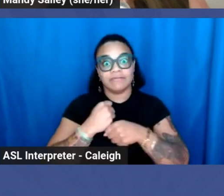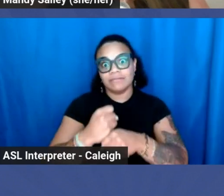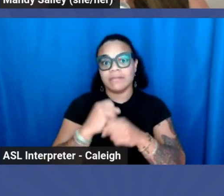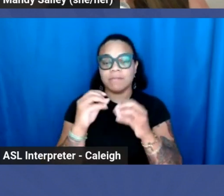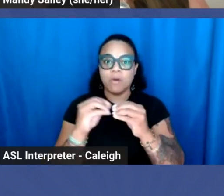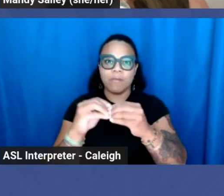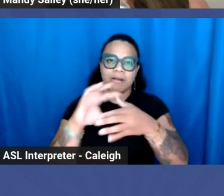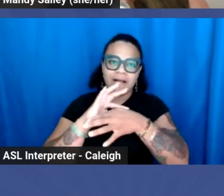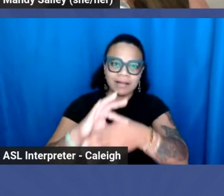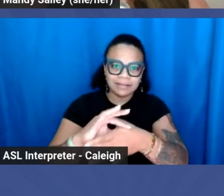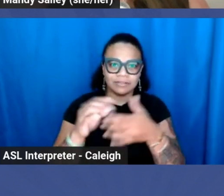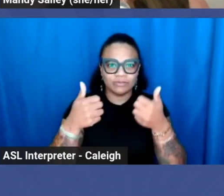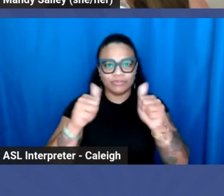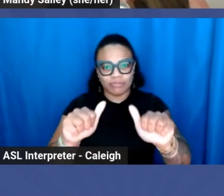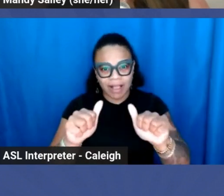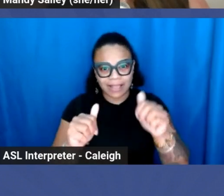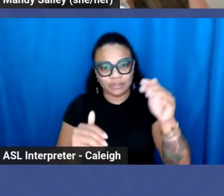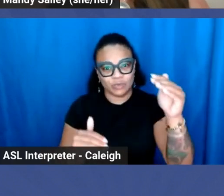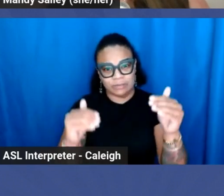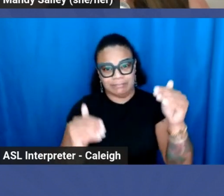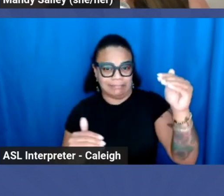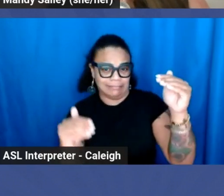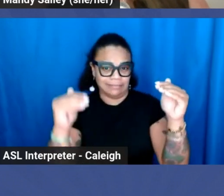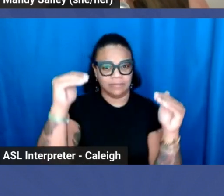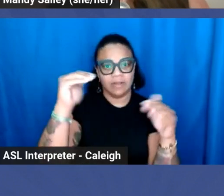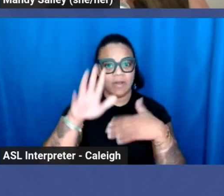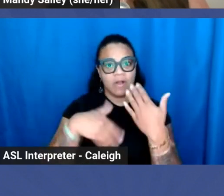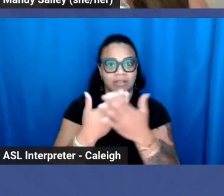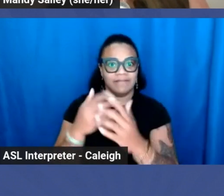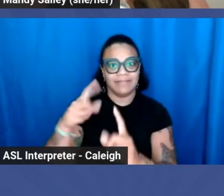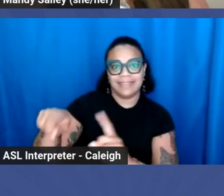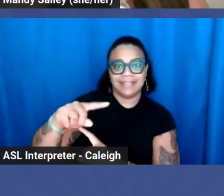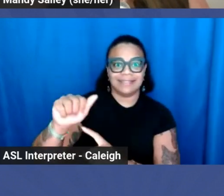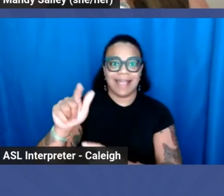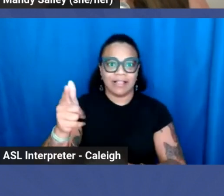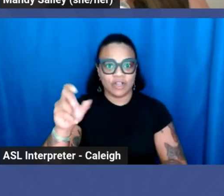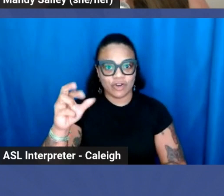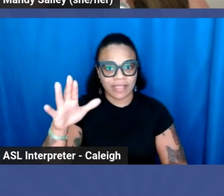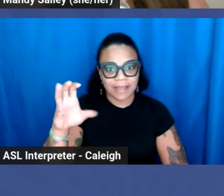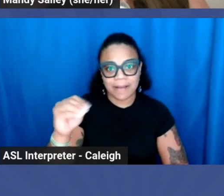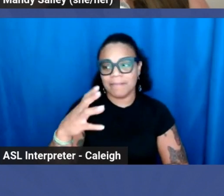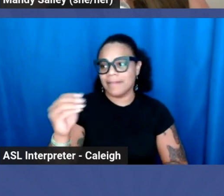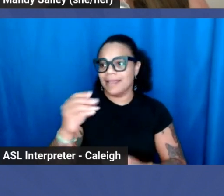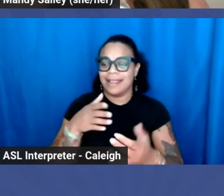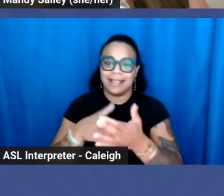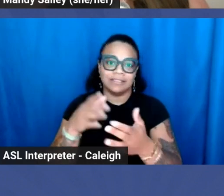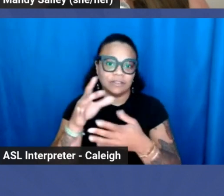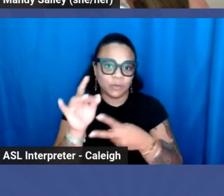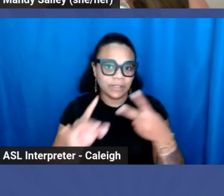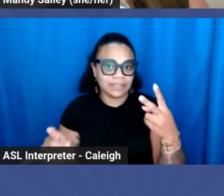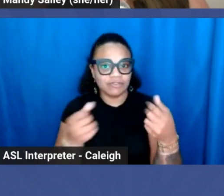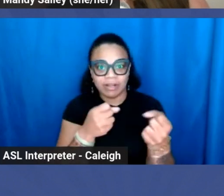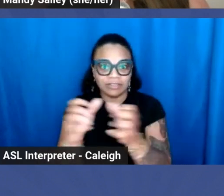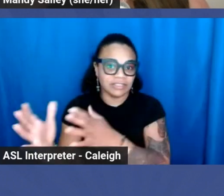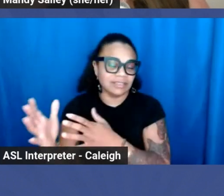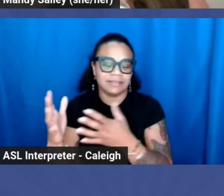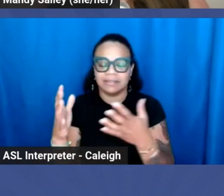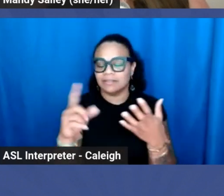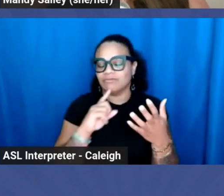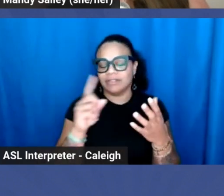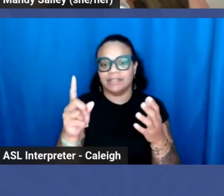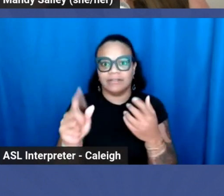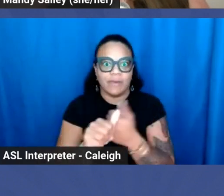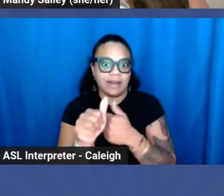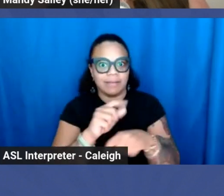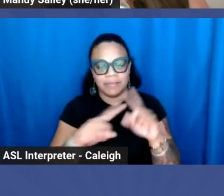to mitigate all these algorithms, and at the same time the anti-choice strategies are like really tiring but are